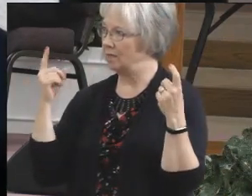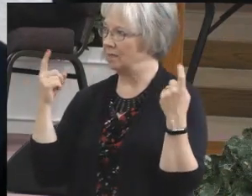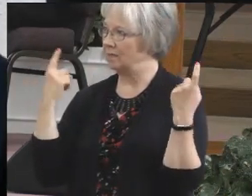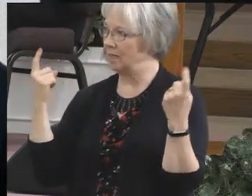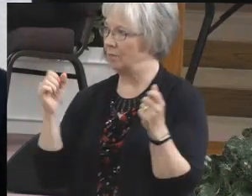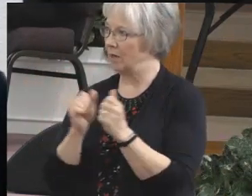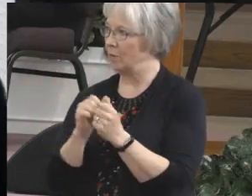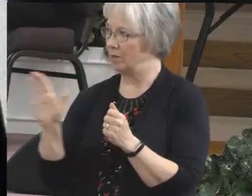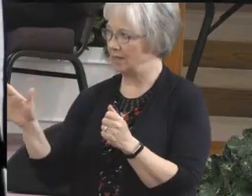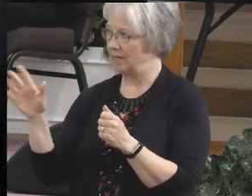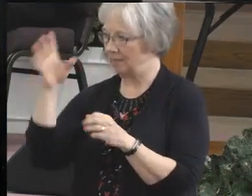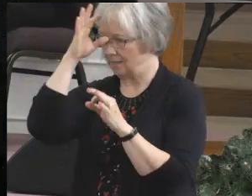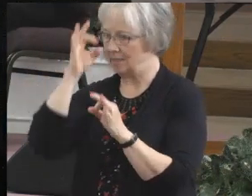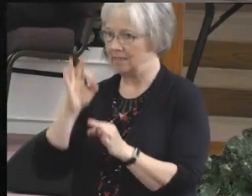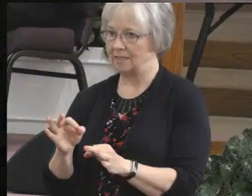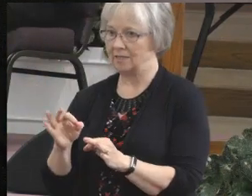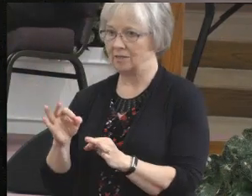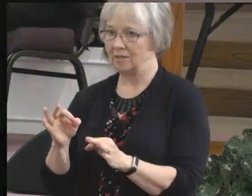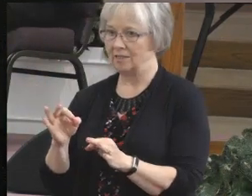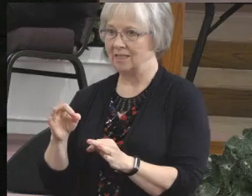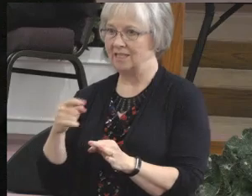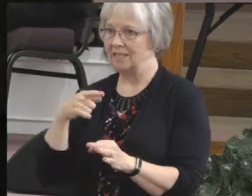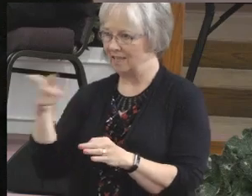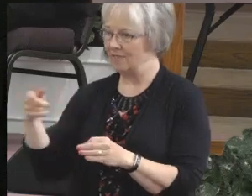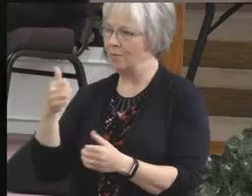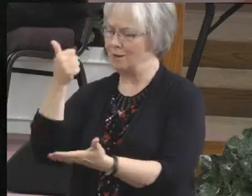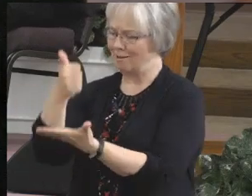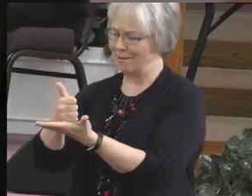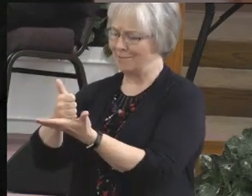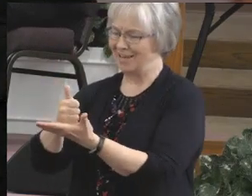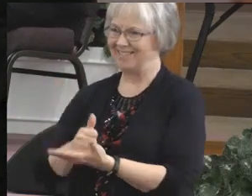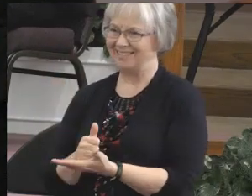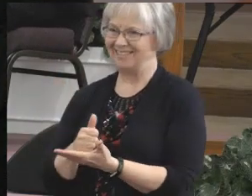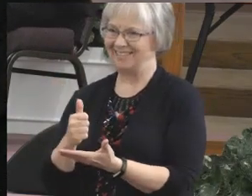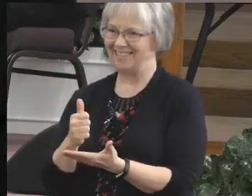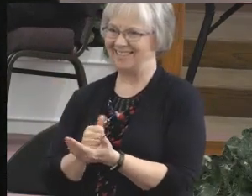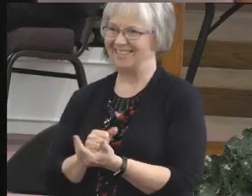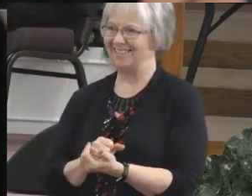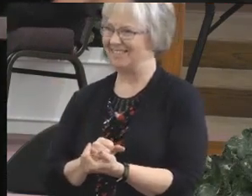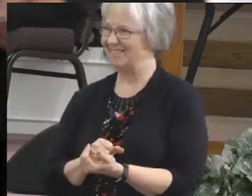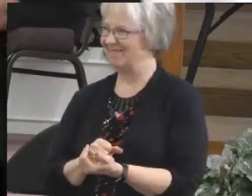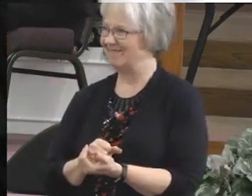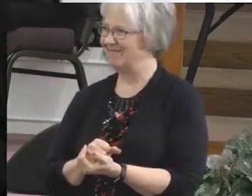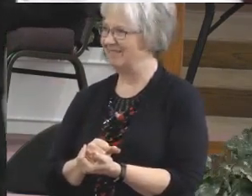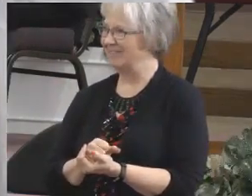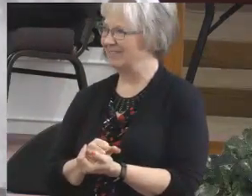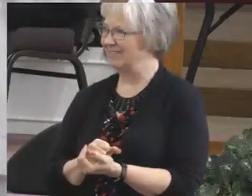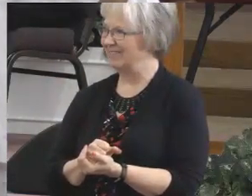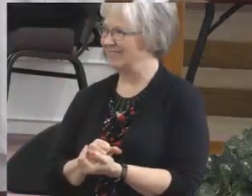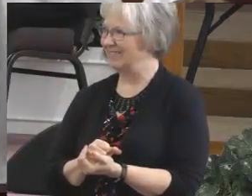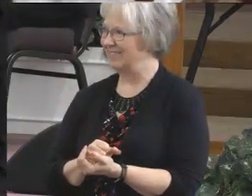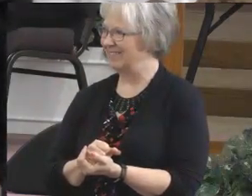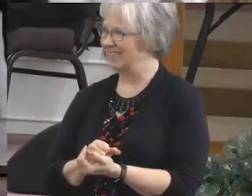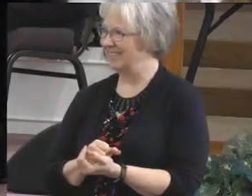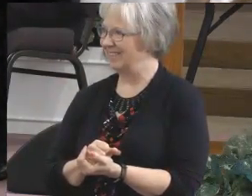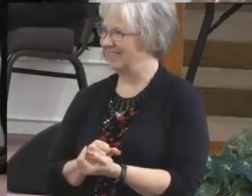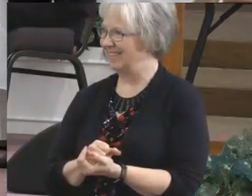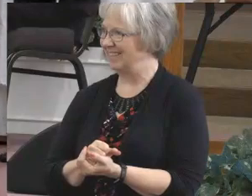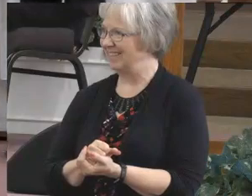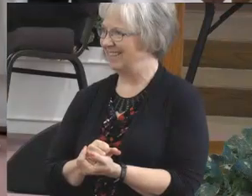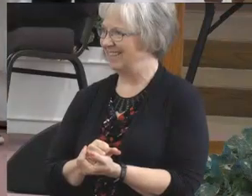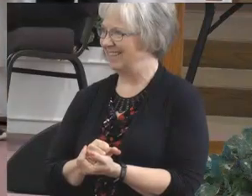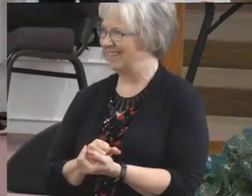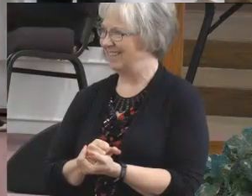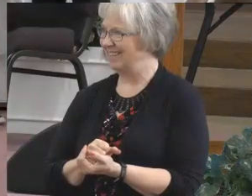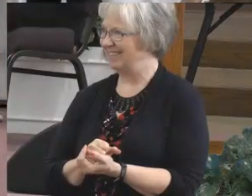decision, will you just give him a hearty amen? Amen. They're not quite as loud as we were at Vacation Bible School, are